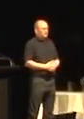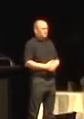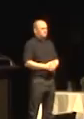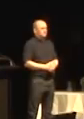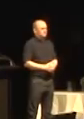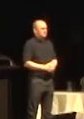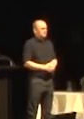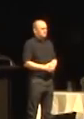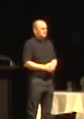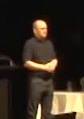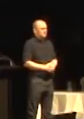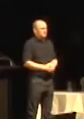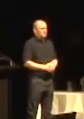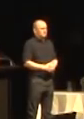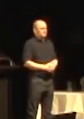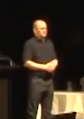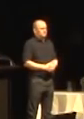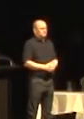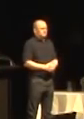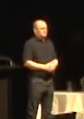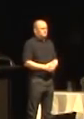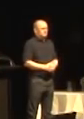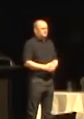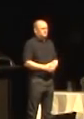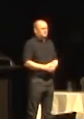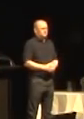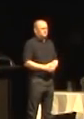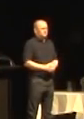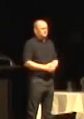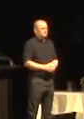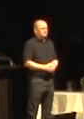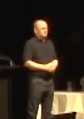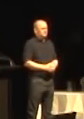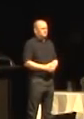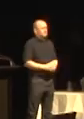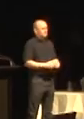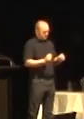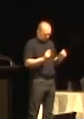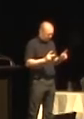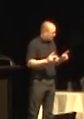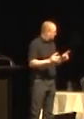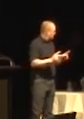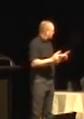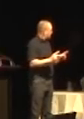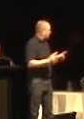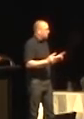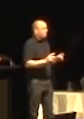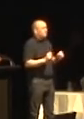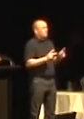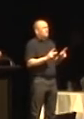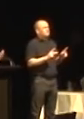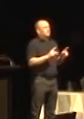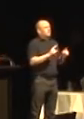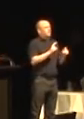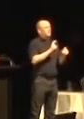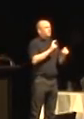I know I'm the person between you and drinks, so. So I'm gonna change the question a little bit. I'm just blown away